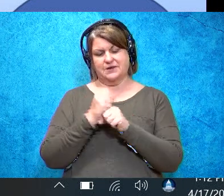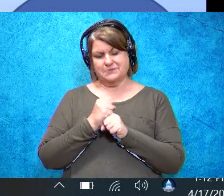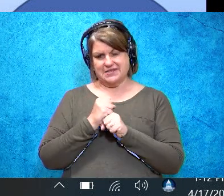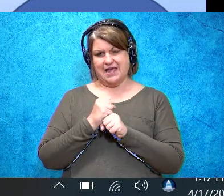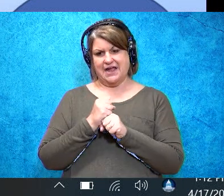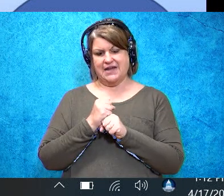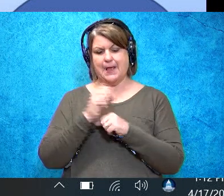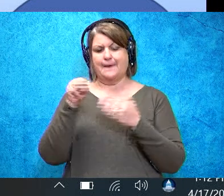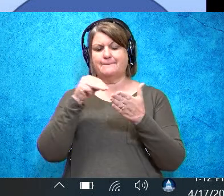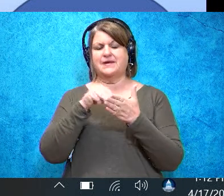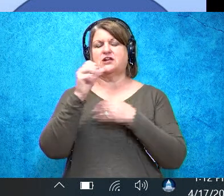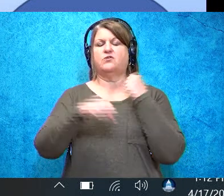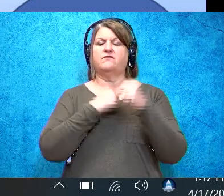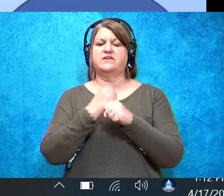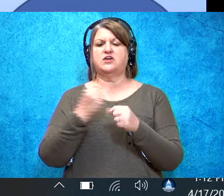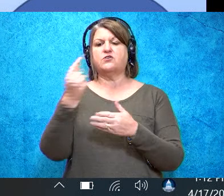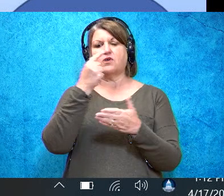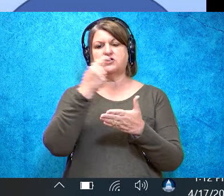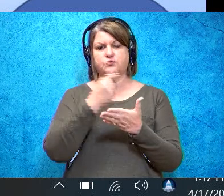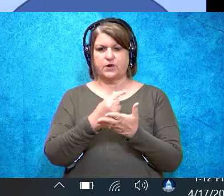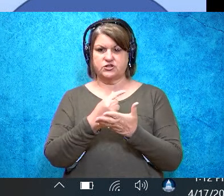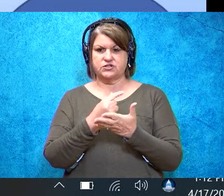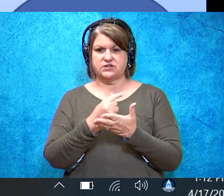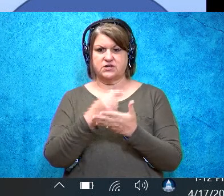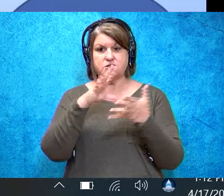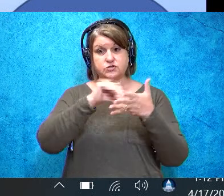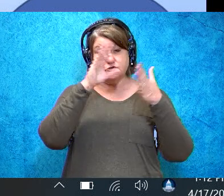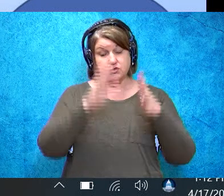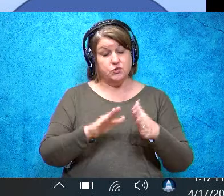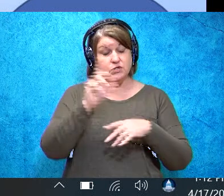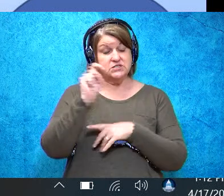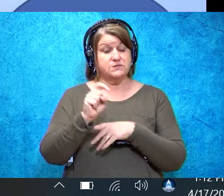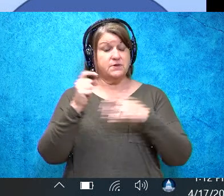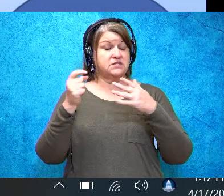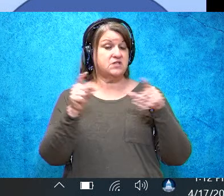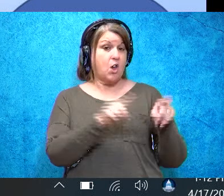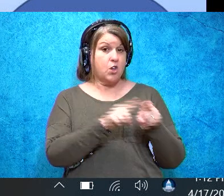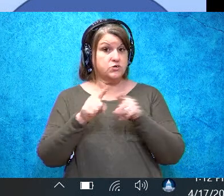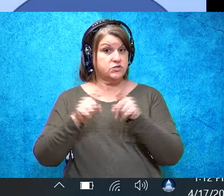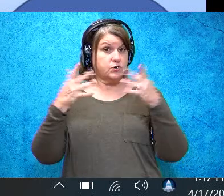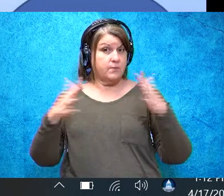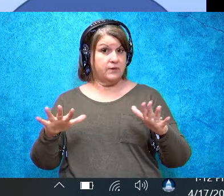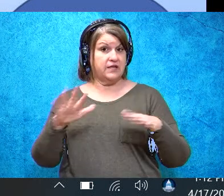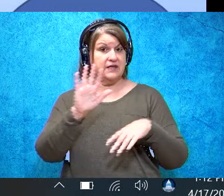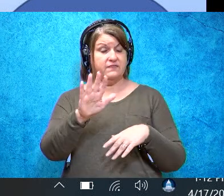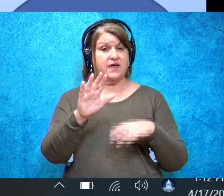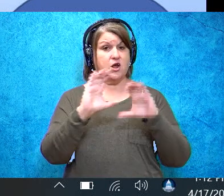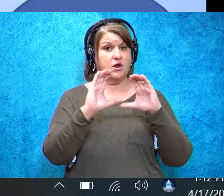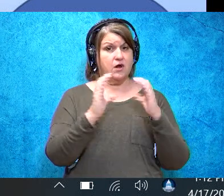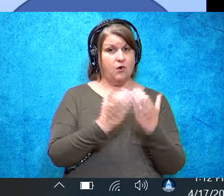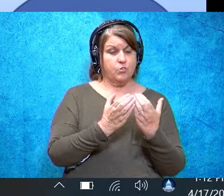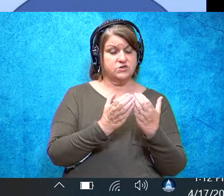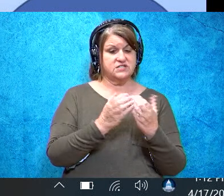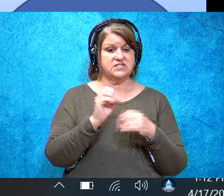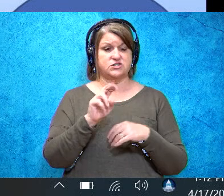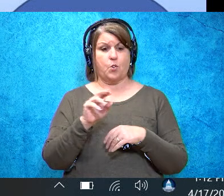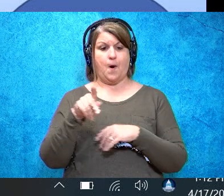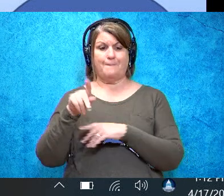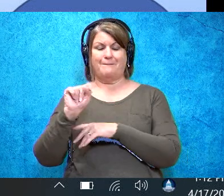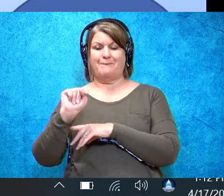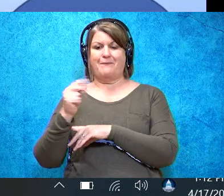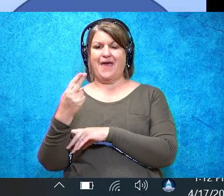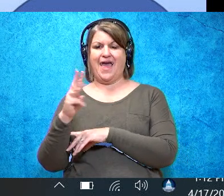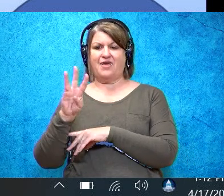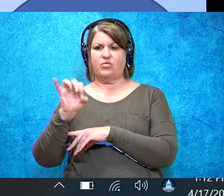graduation. Students must also complete their courses or pathways within their